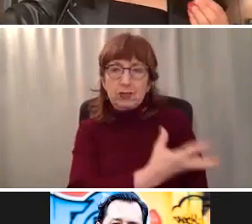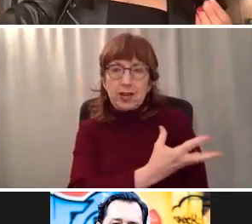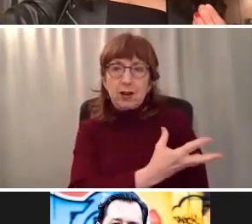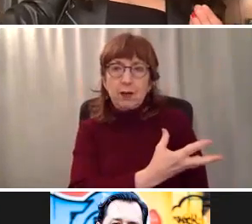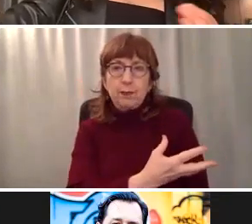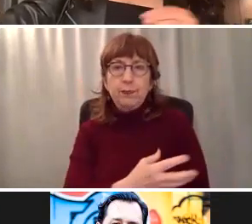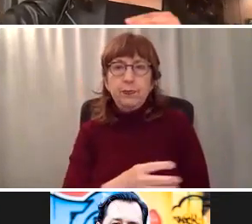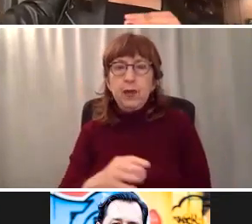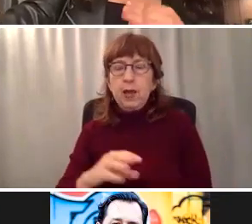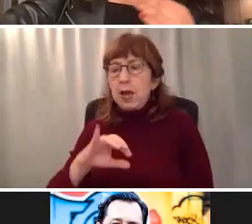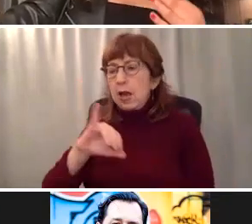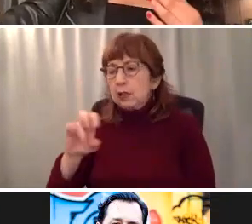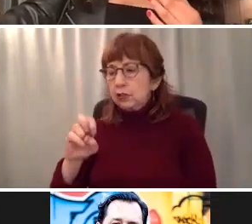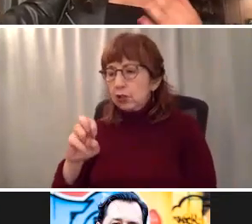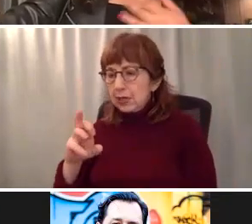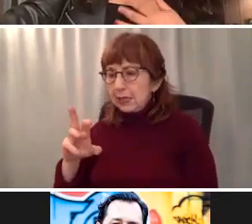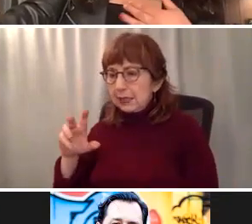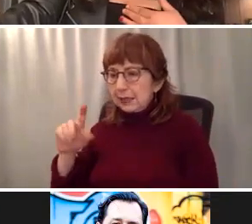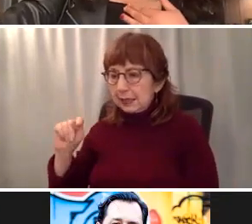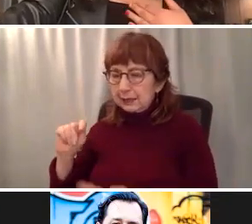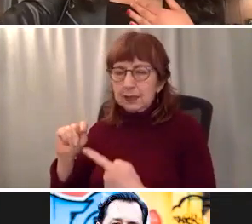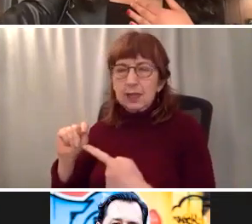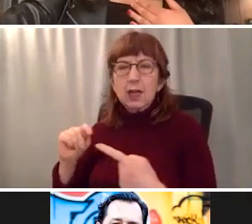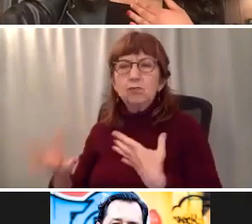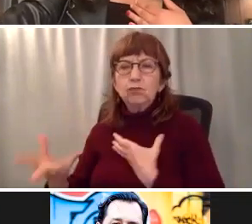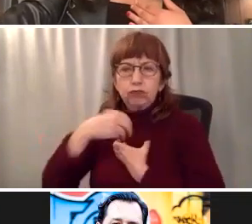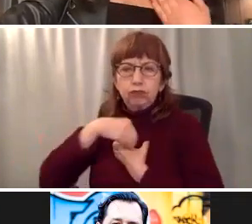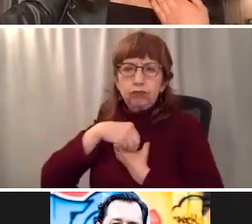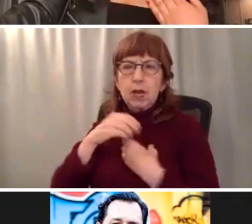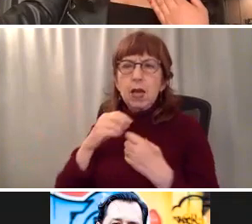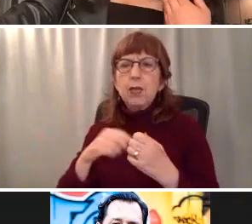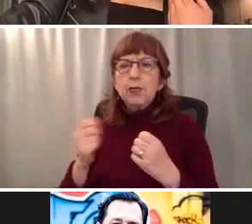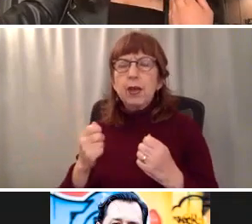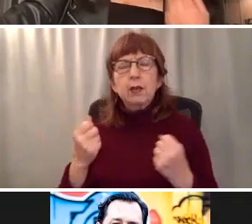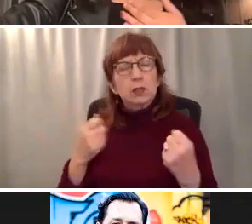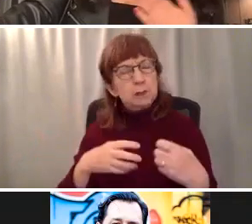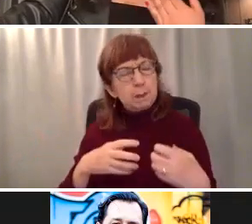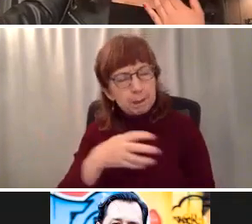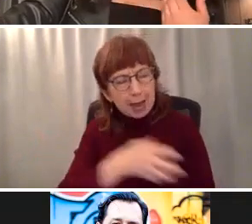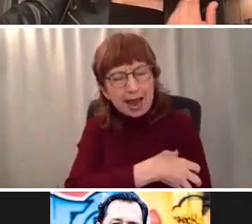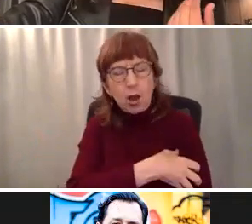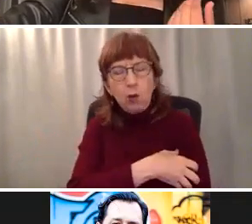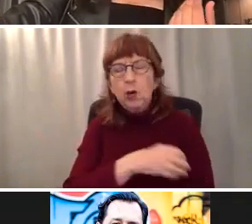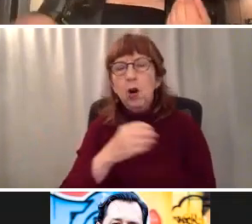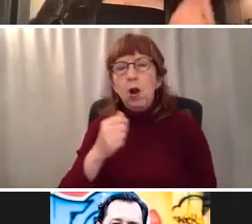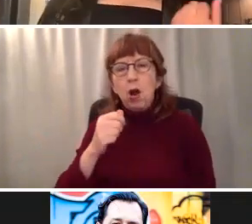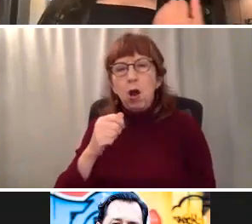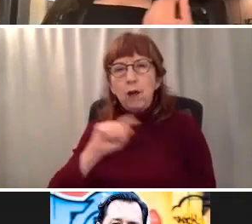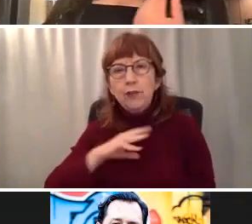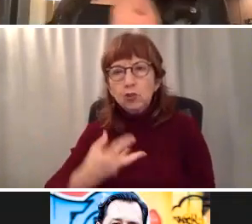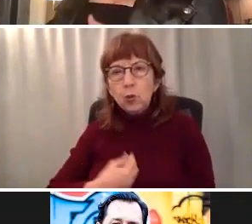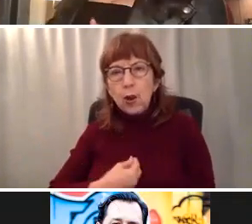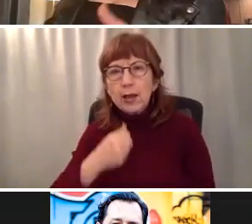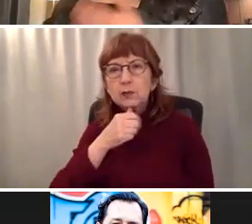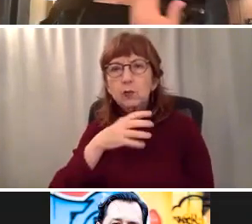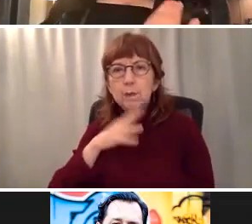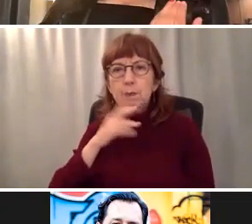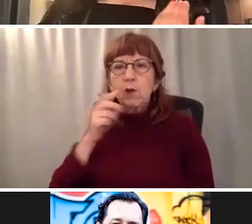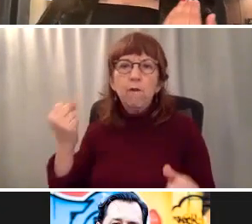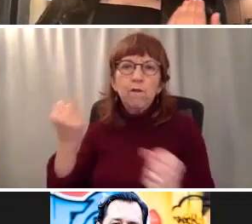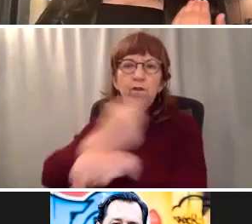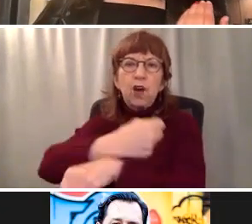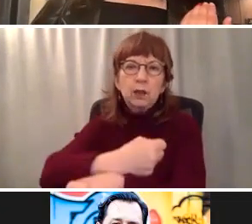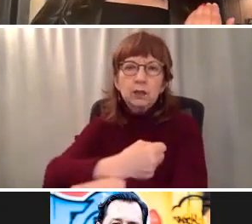Genesis embodies the spirit and power of trans women who fought for the liberation of LGBT communities, such as Sylvia Rivera and Marsha